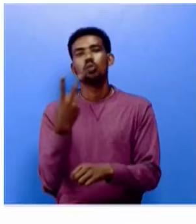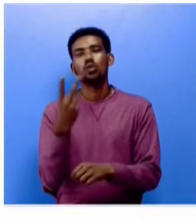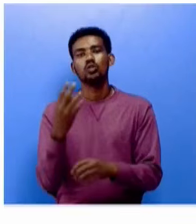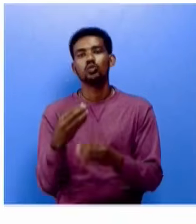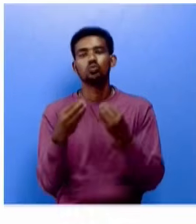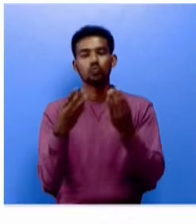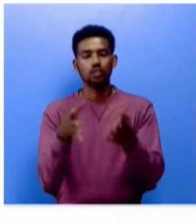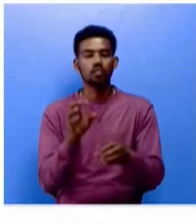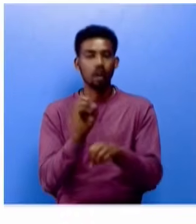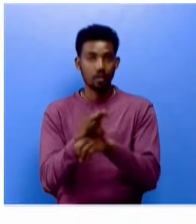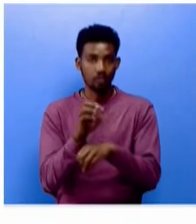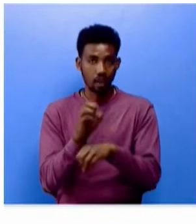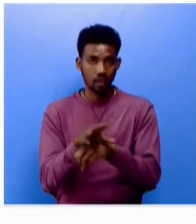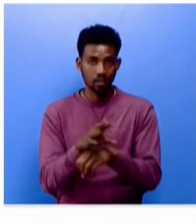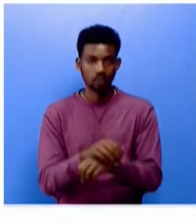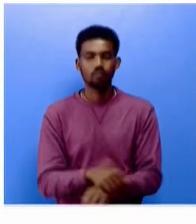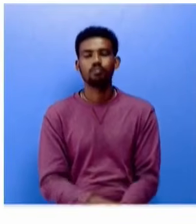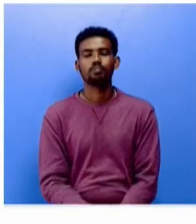give advice